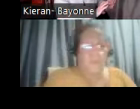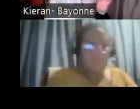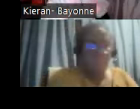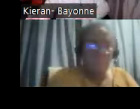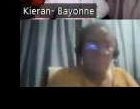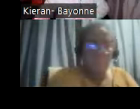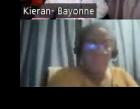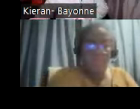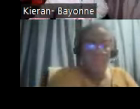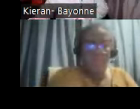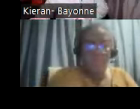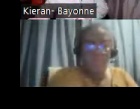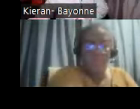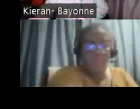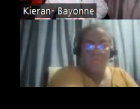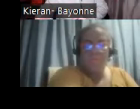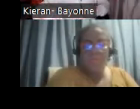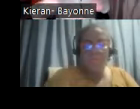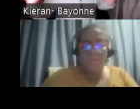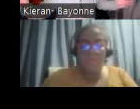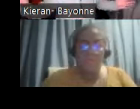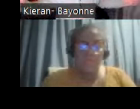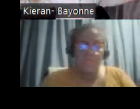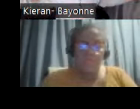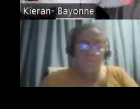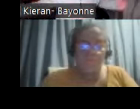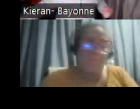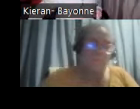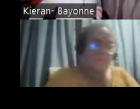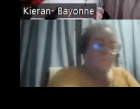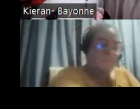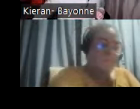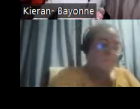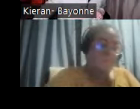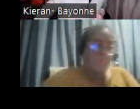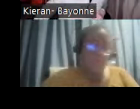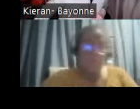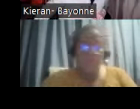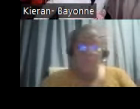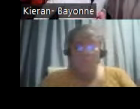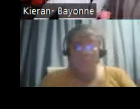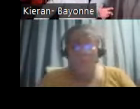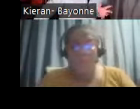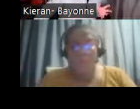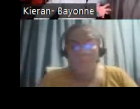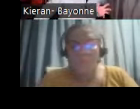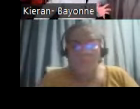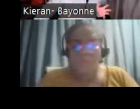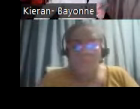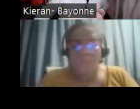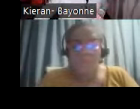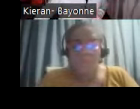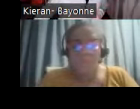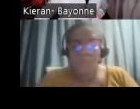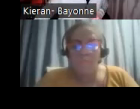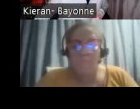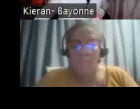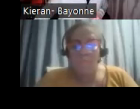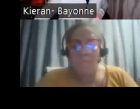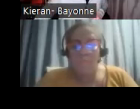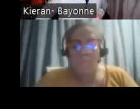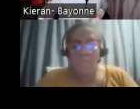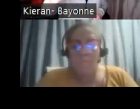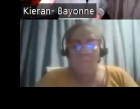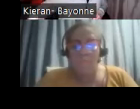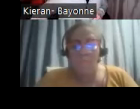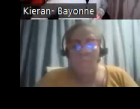the funding isn't always there to maintain them after the fact, so they get neglected, and it's a sad thing, but that's what happens too. So,